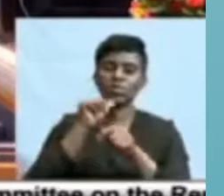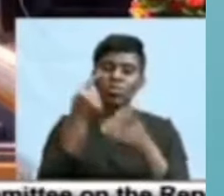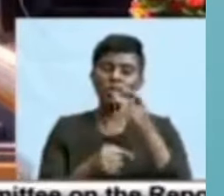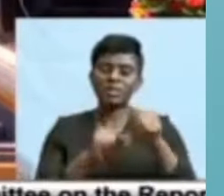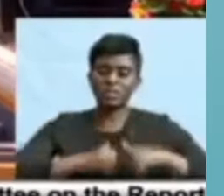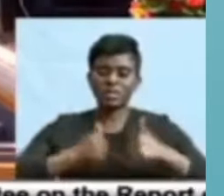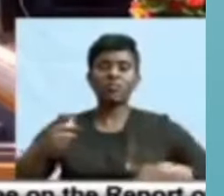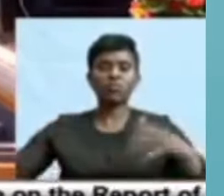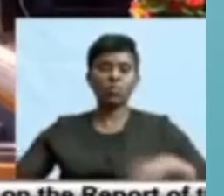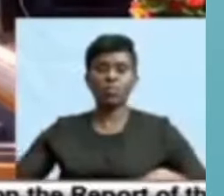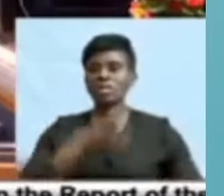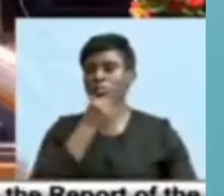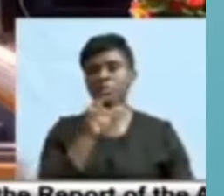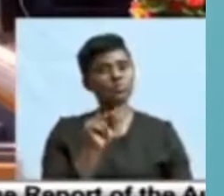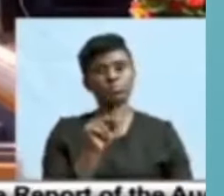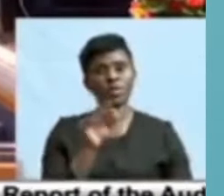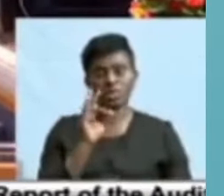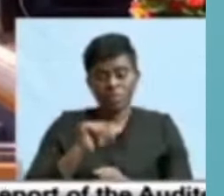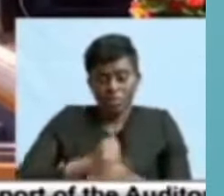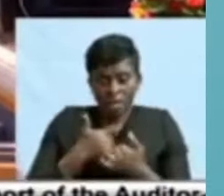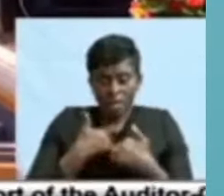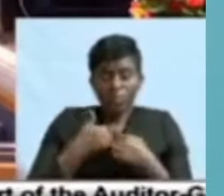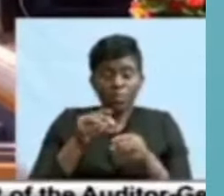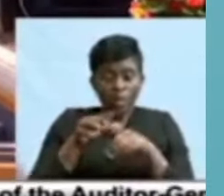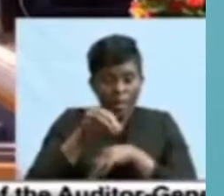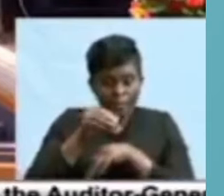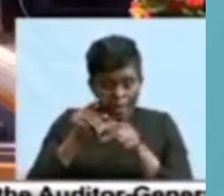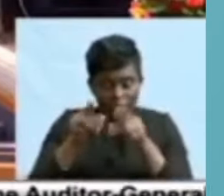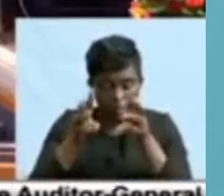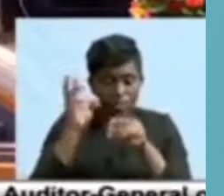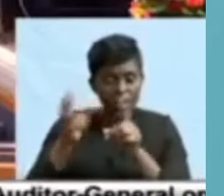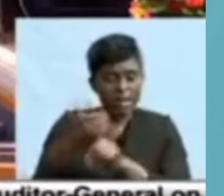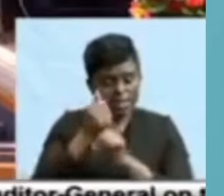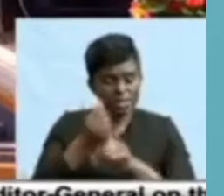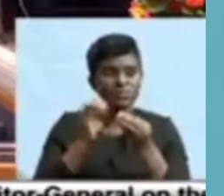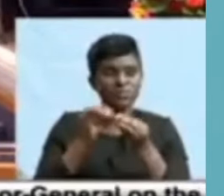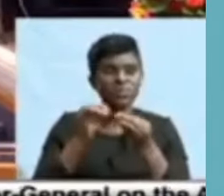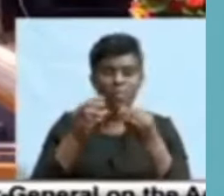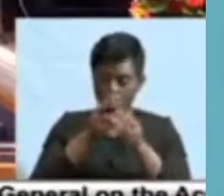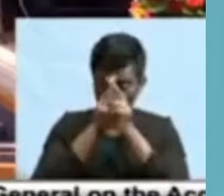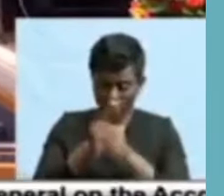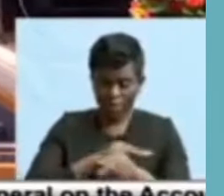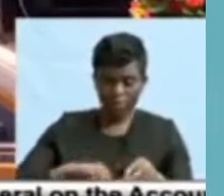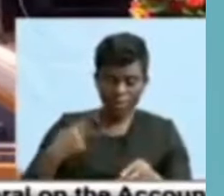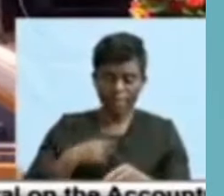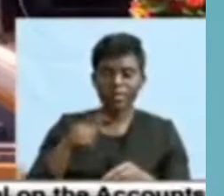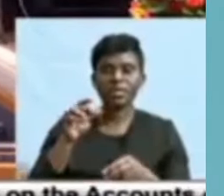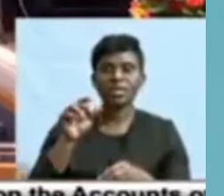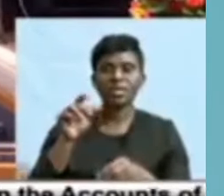be a complaints commission. So if we are guided that way, we'll be able to achieve more. May the honorable member